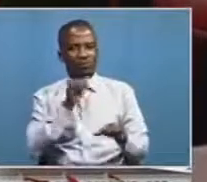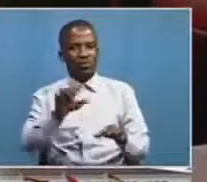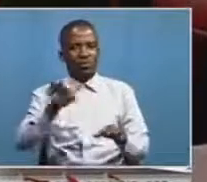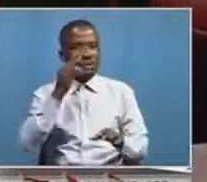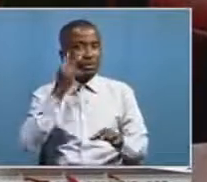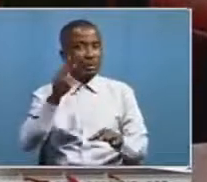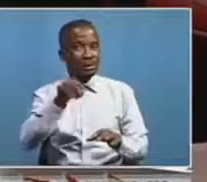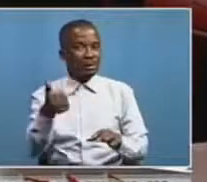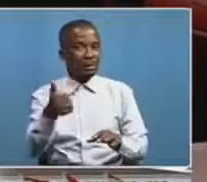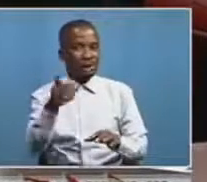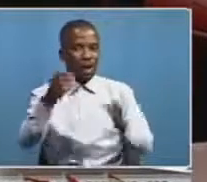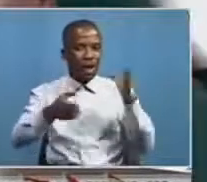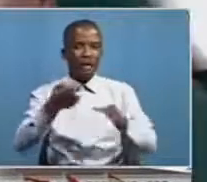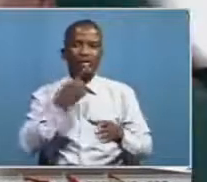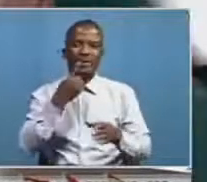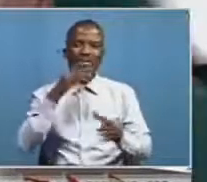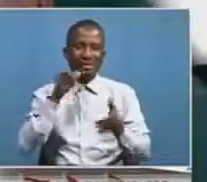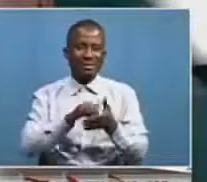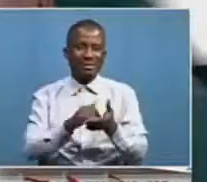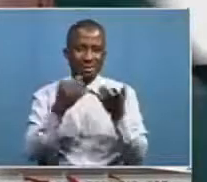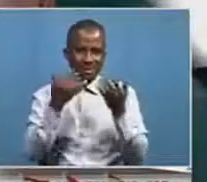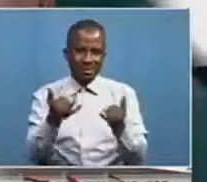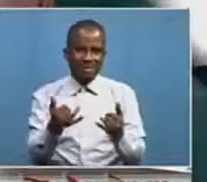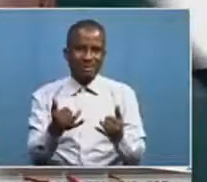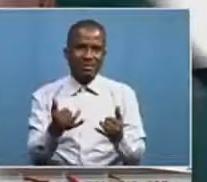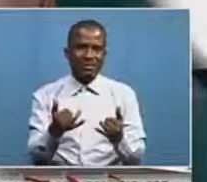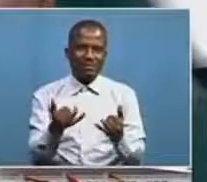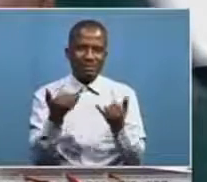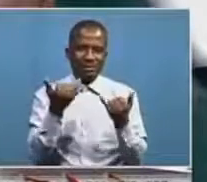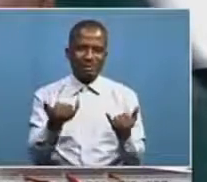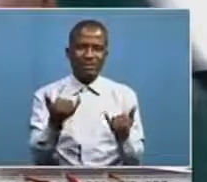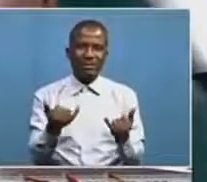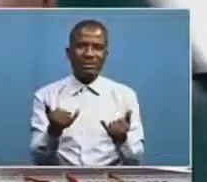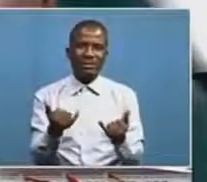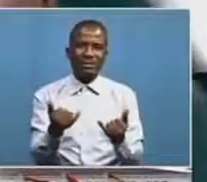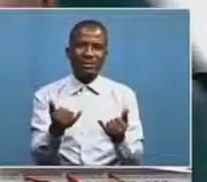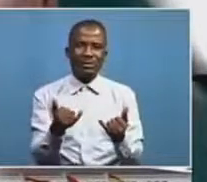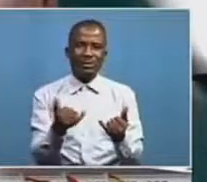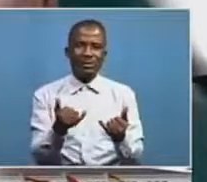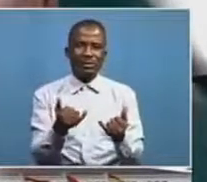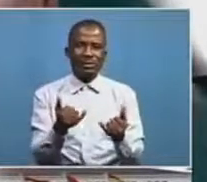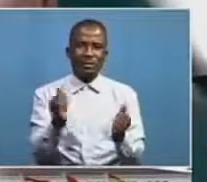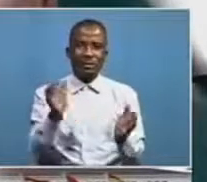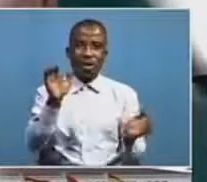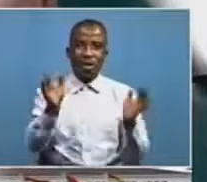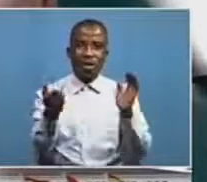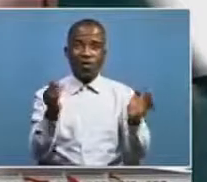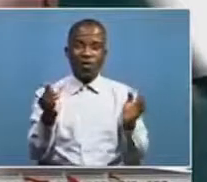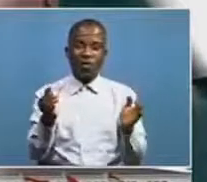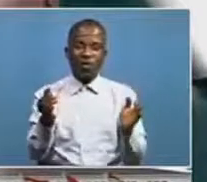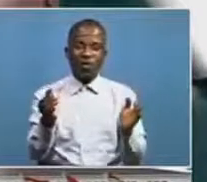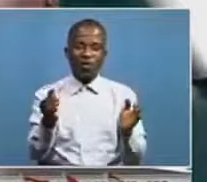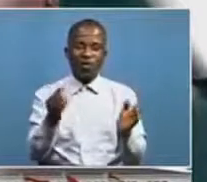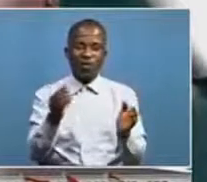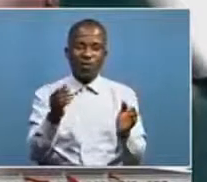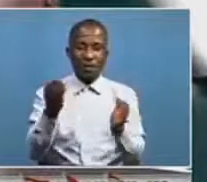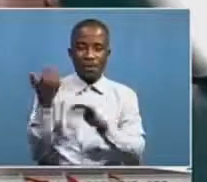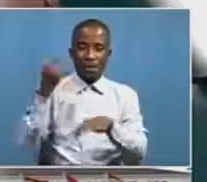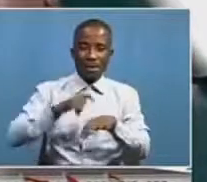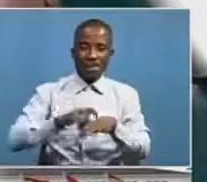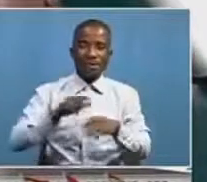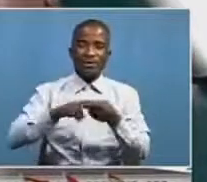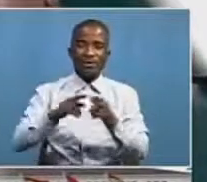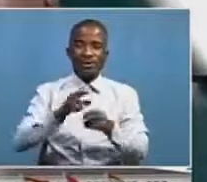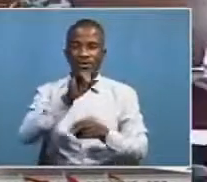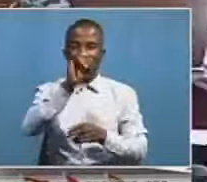held in several cases, including the recent ones of Gregory Afoko versus Attorney General, writ number